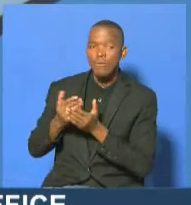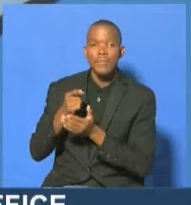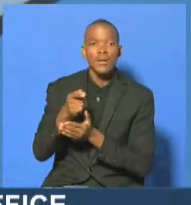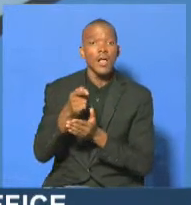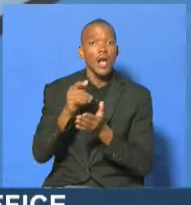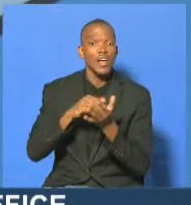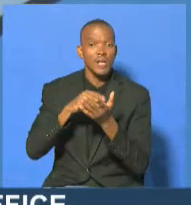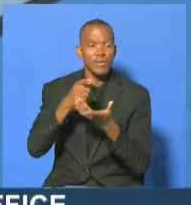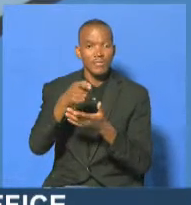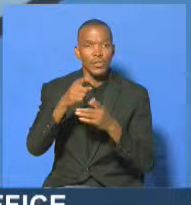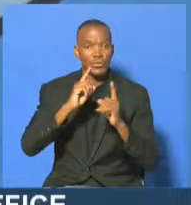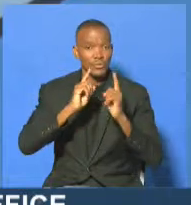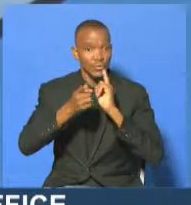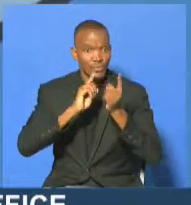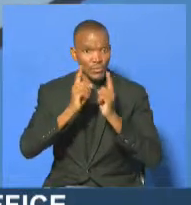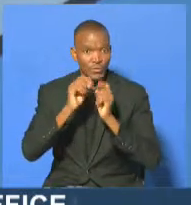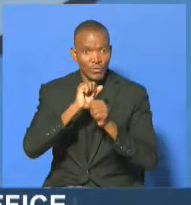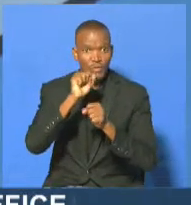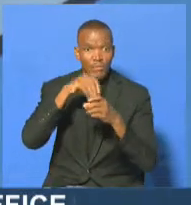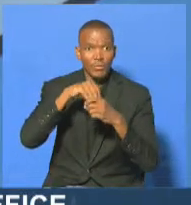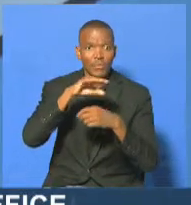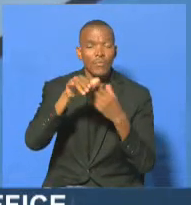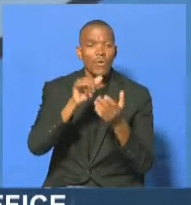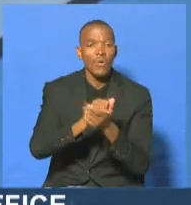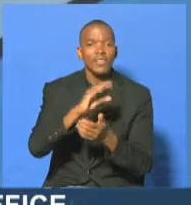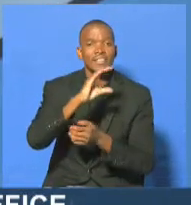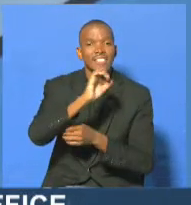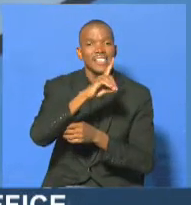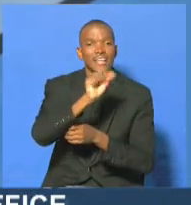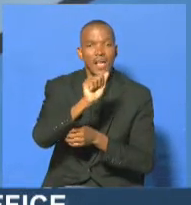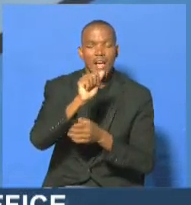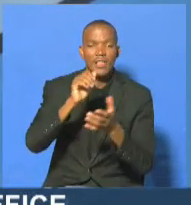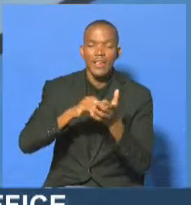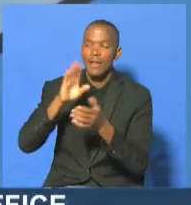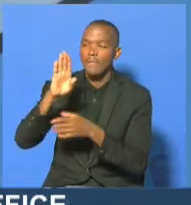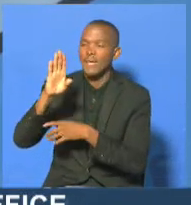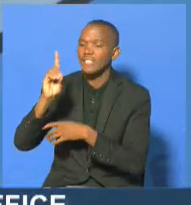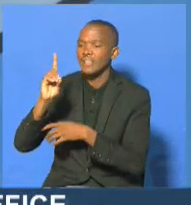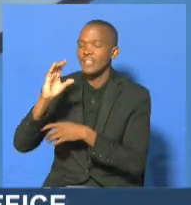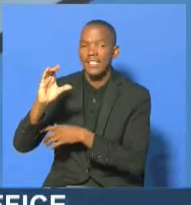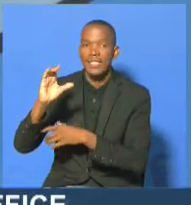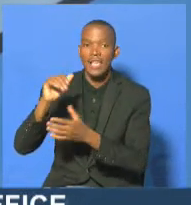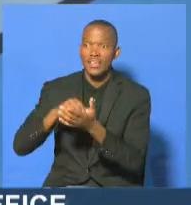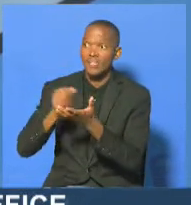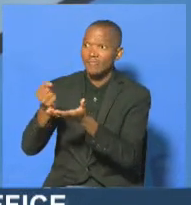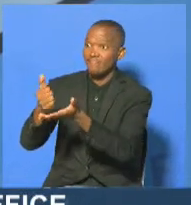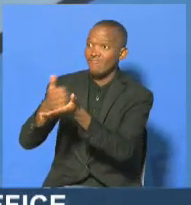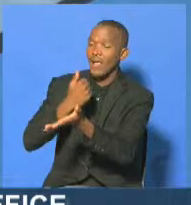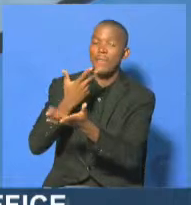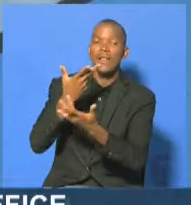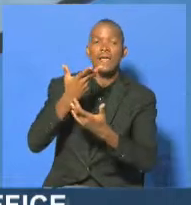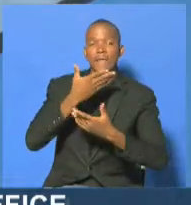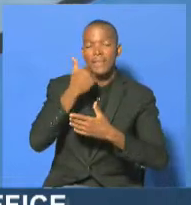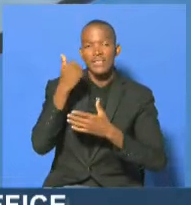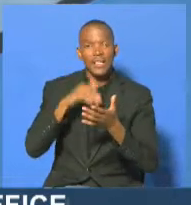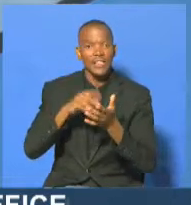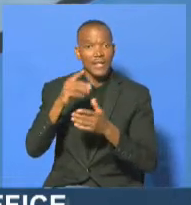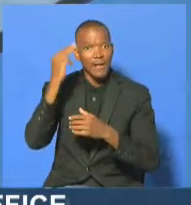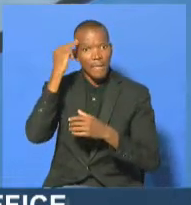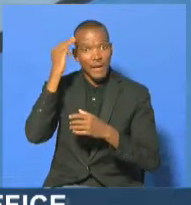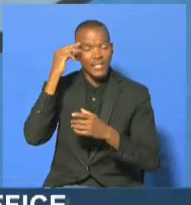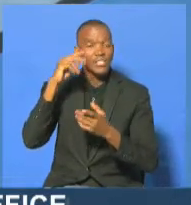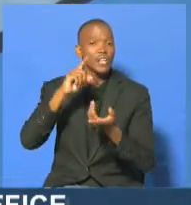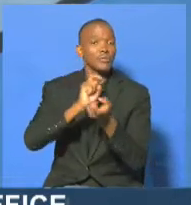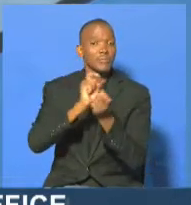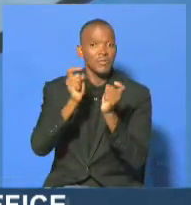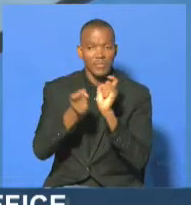When the campaign started, we engaged both SEDA and BDC, who responded promptly. As we speak, our mindset